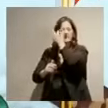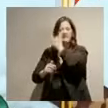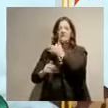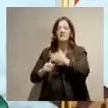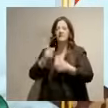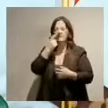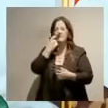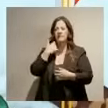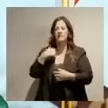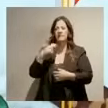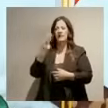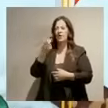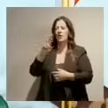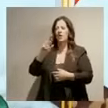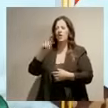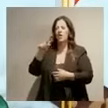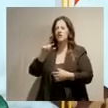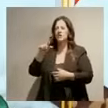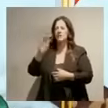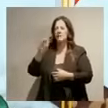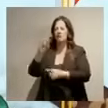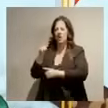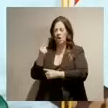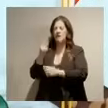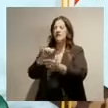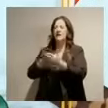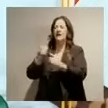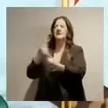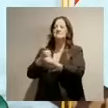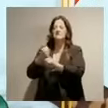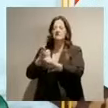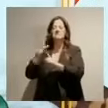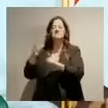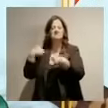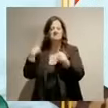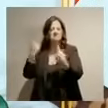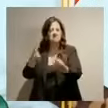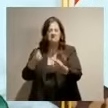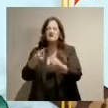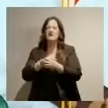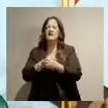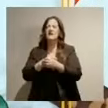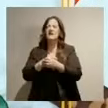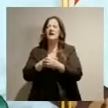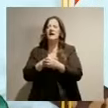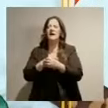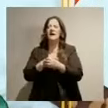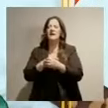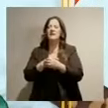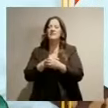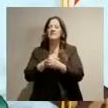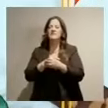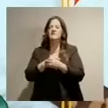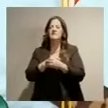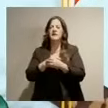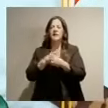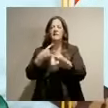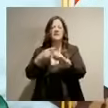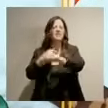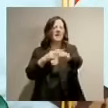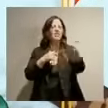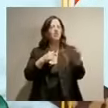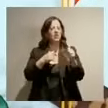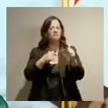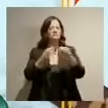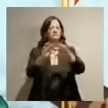a lot of ideas in the space, California Forward and Think Long and Bergeron Institute and others that had offered